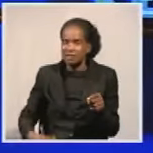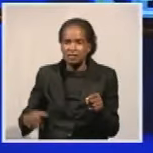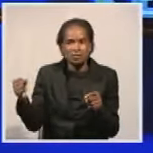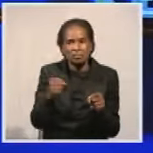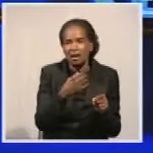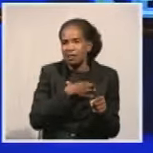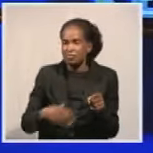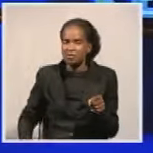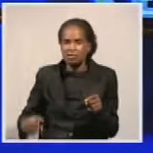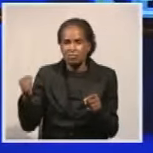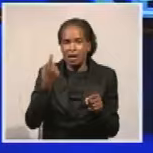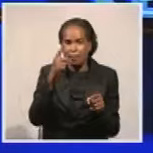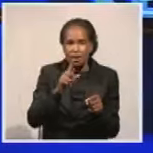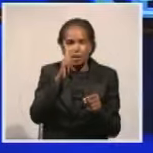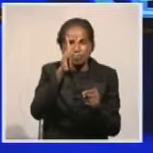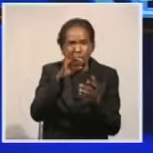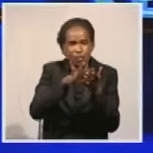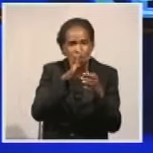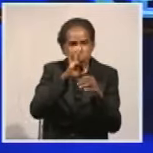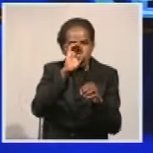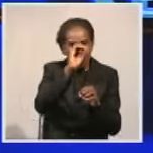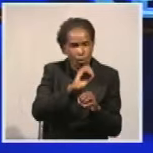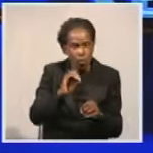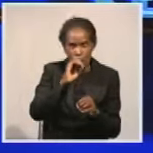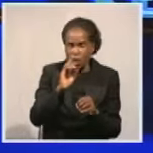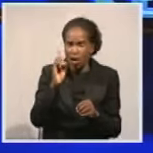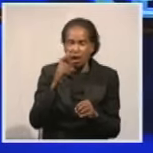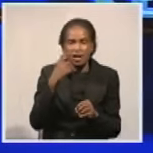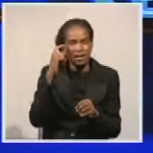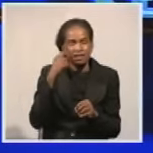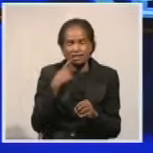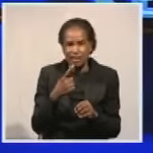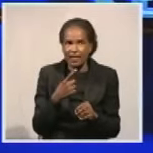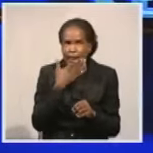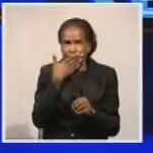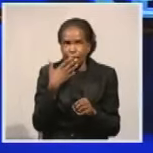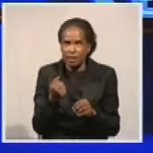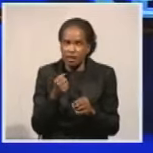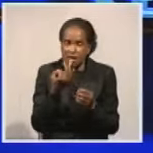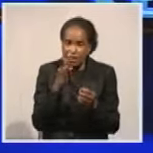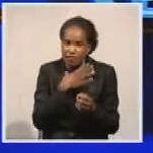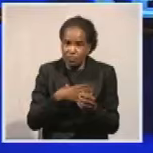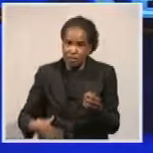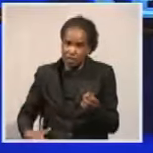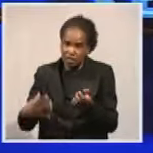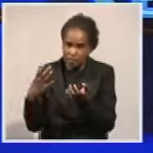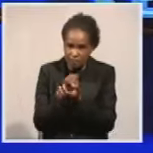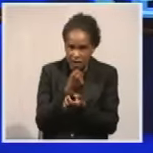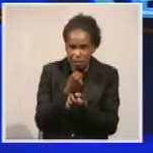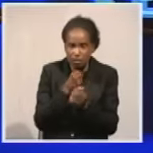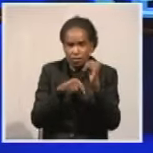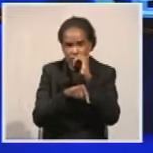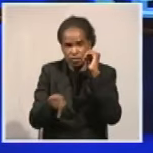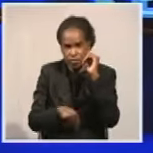a ceremonial president to do what? We want an executive person who will be able to